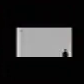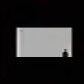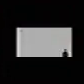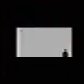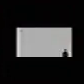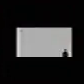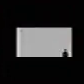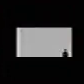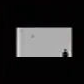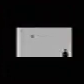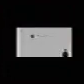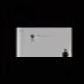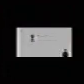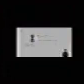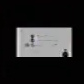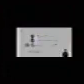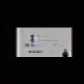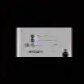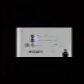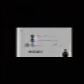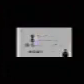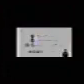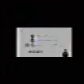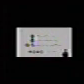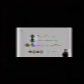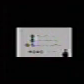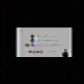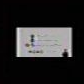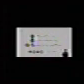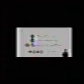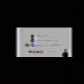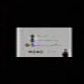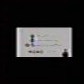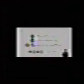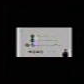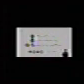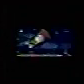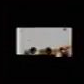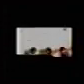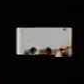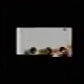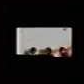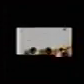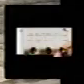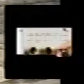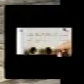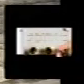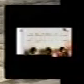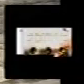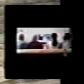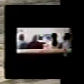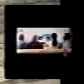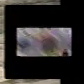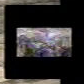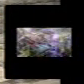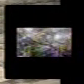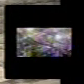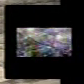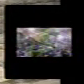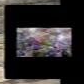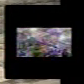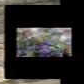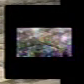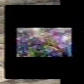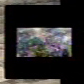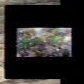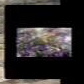it is today, basically because of our leadership. America is the way it is because of our